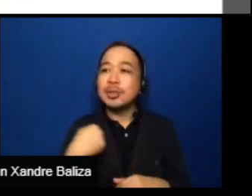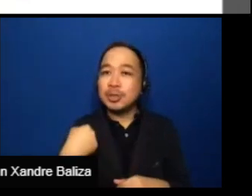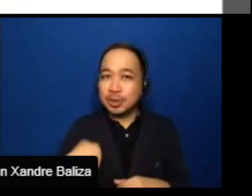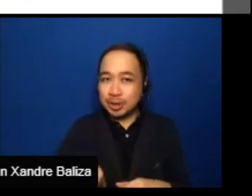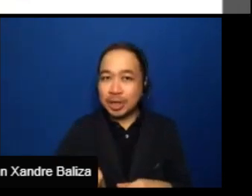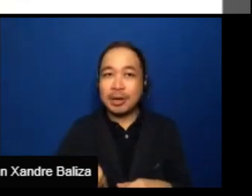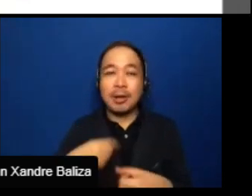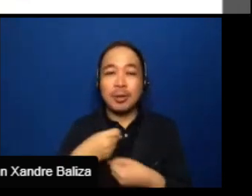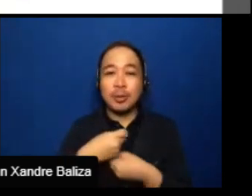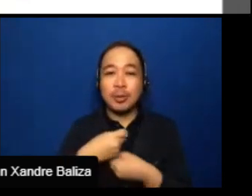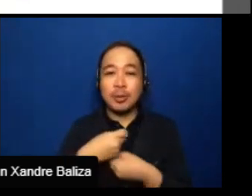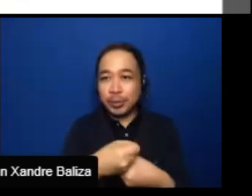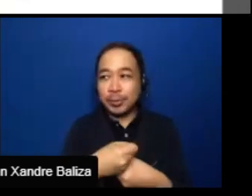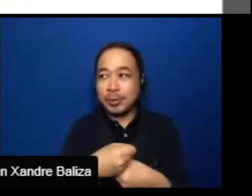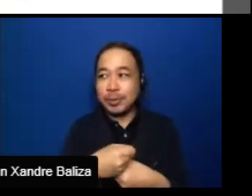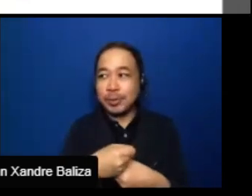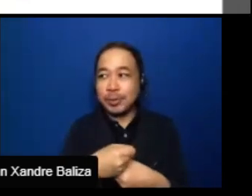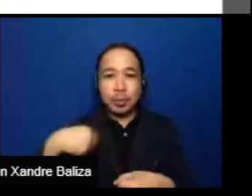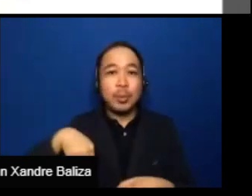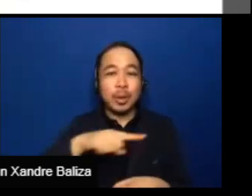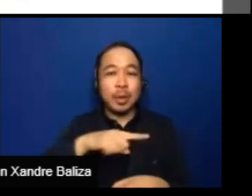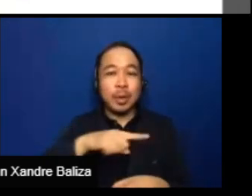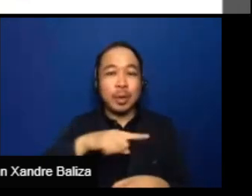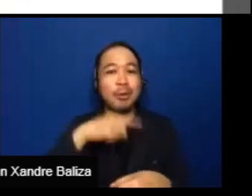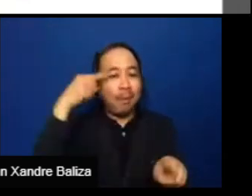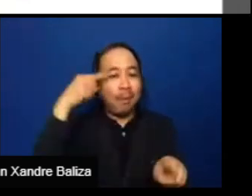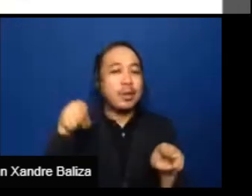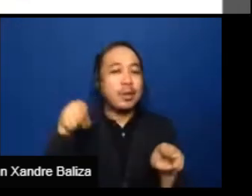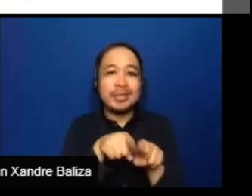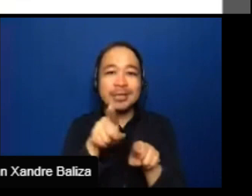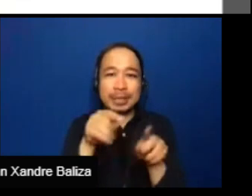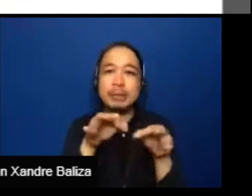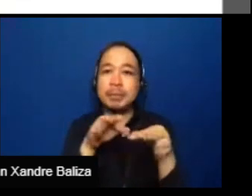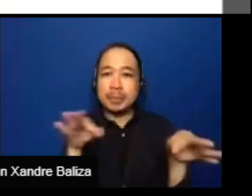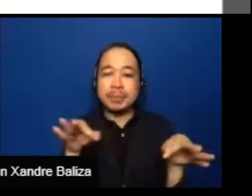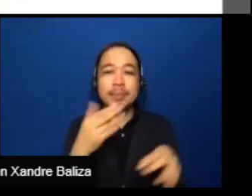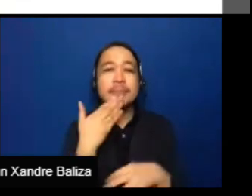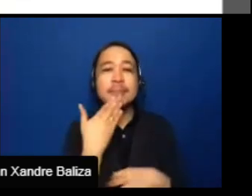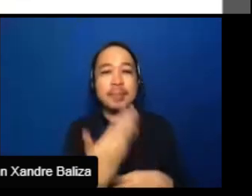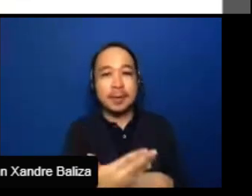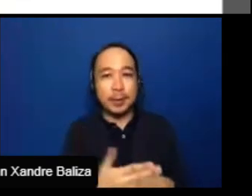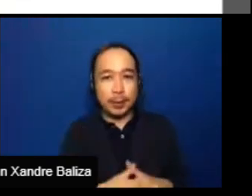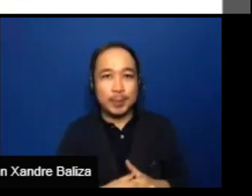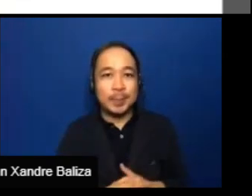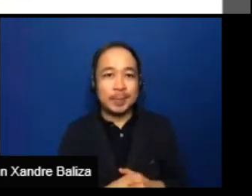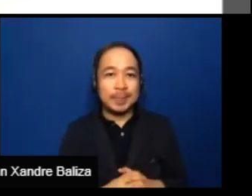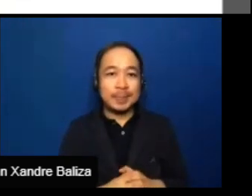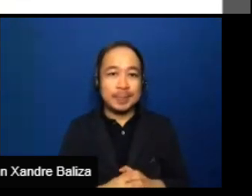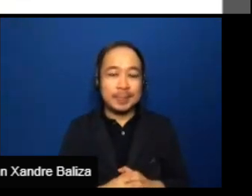and we do fully agree with this format. Thank you.